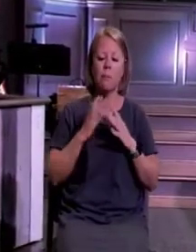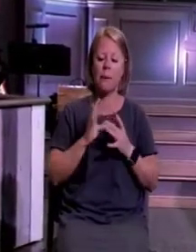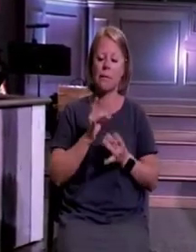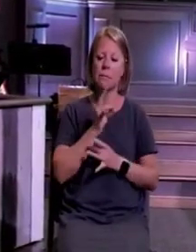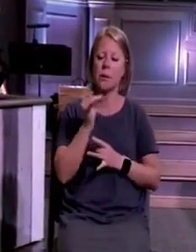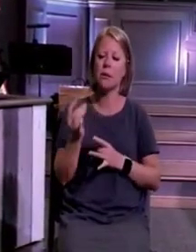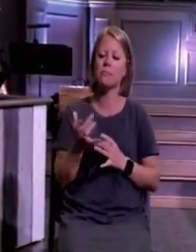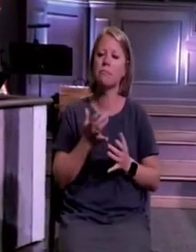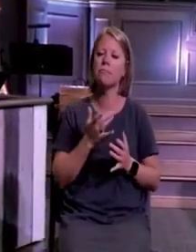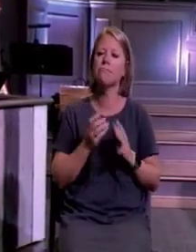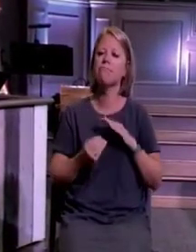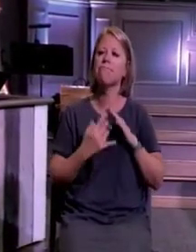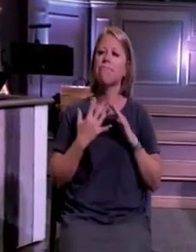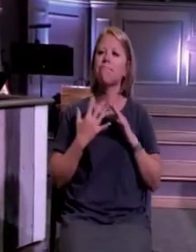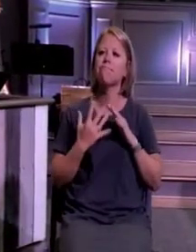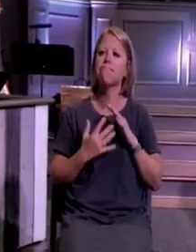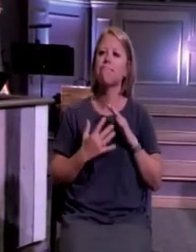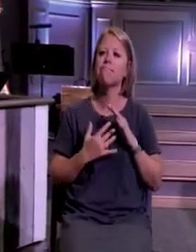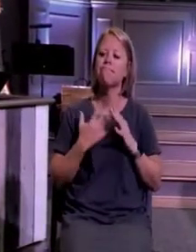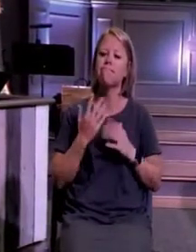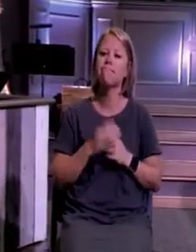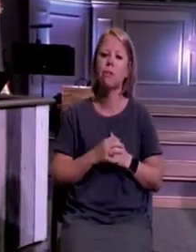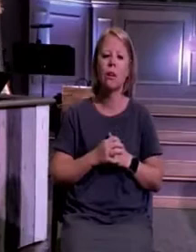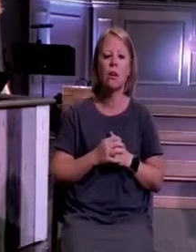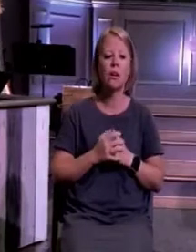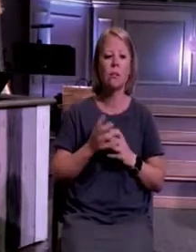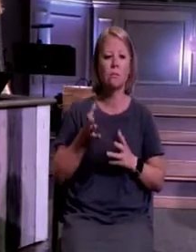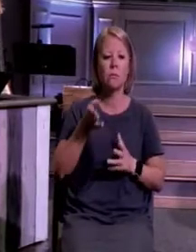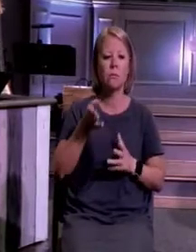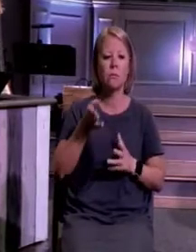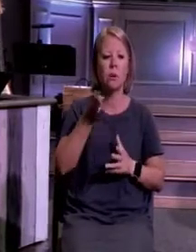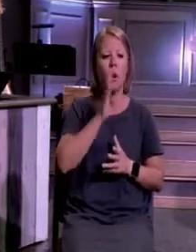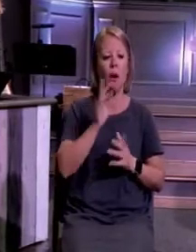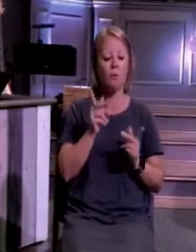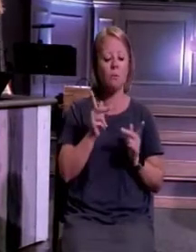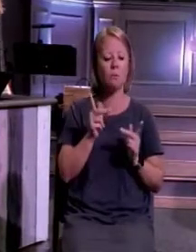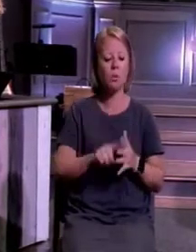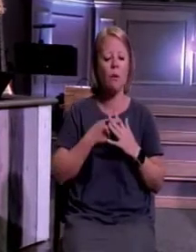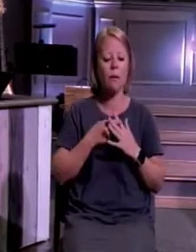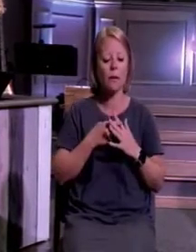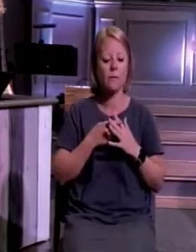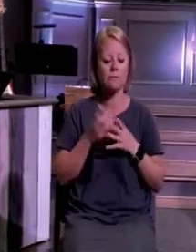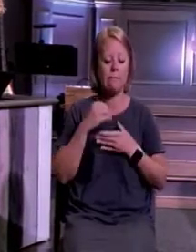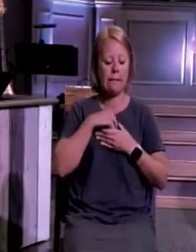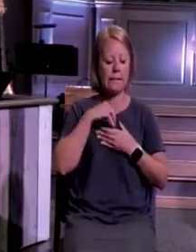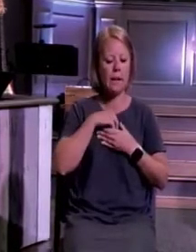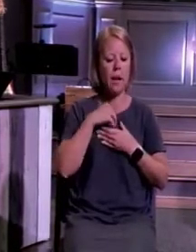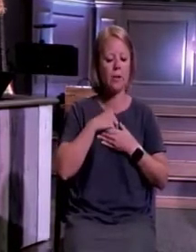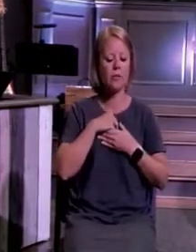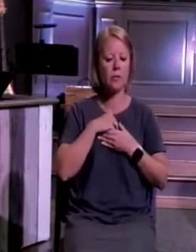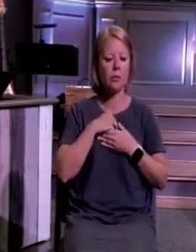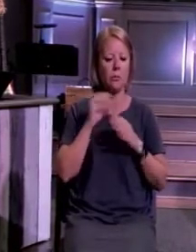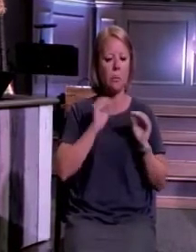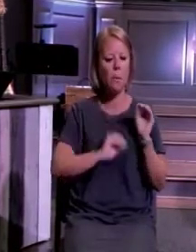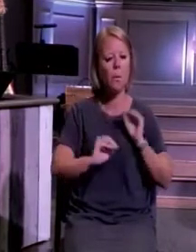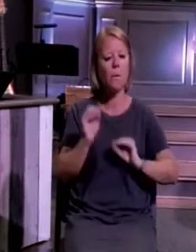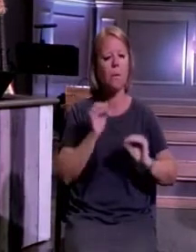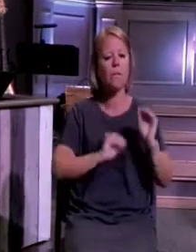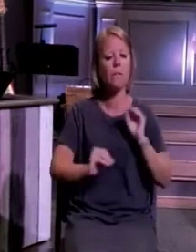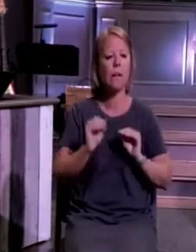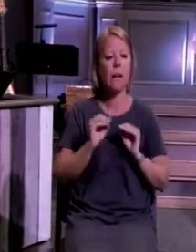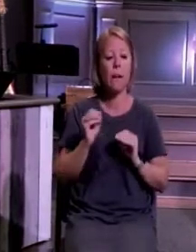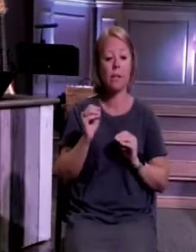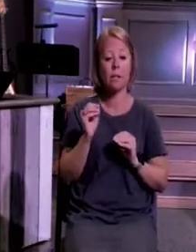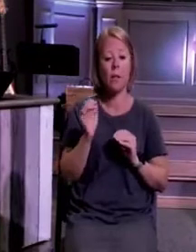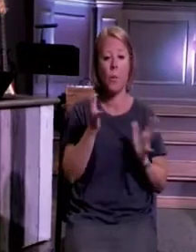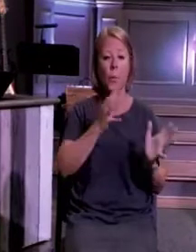you ever been in a place in your life to where God begins to rustle about inside you and the wind of God's Spirit begins